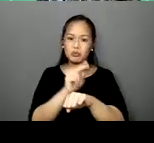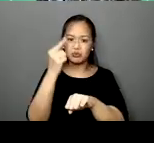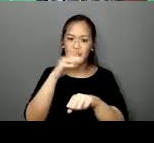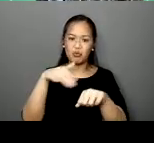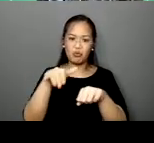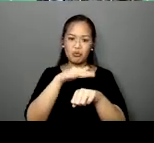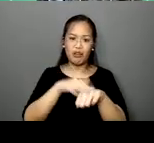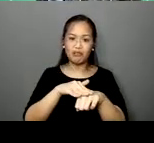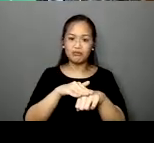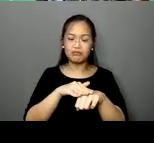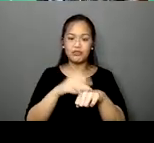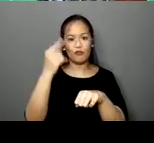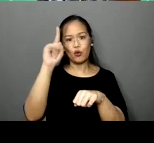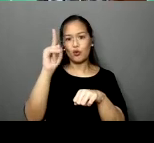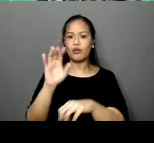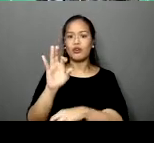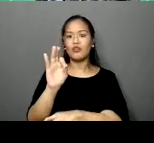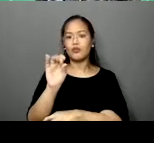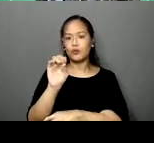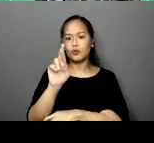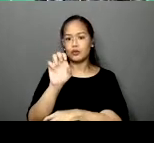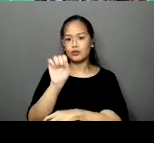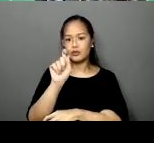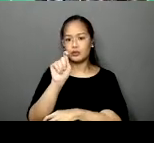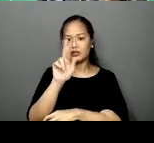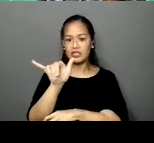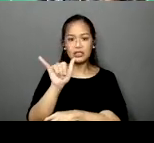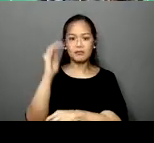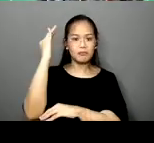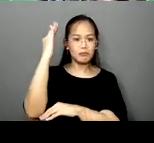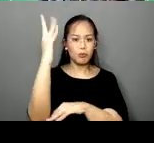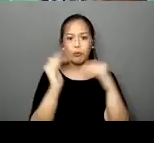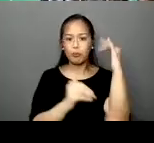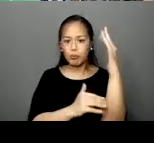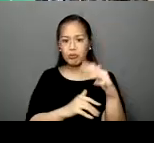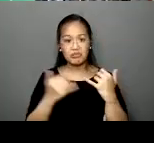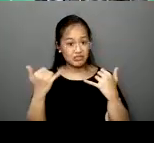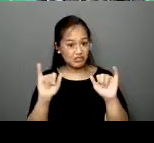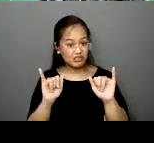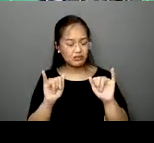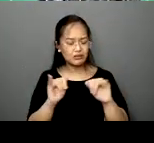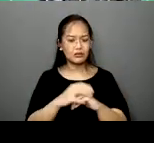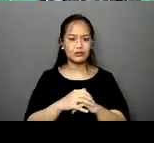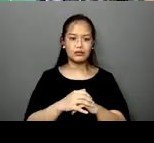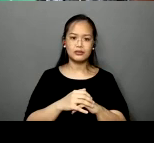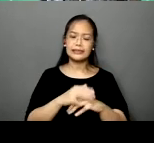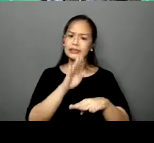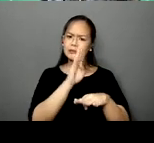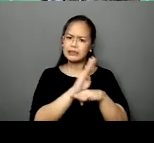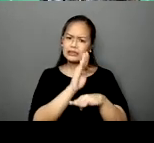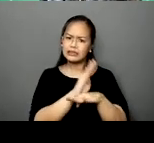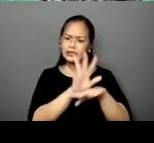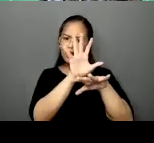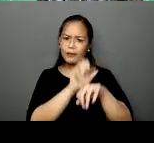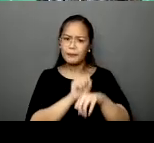for forestry? These are the kinds of ideas that sustainability applies not just to businesses and practices, but also